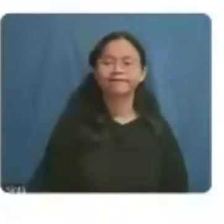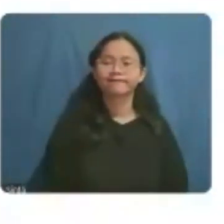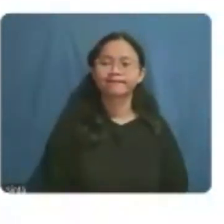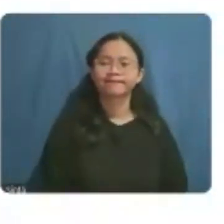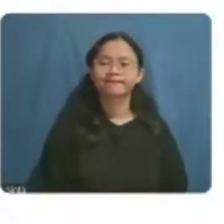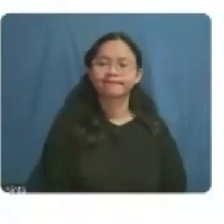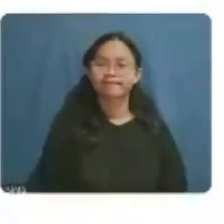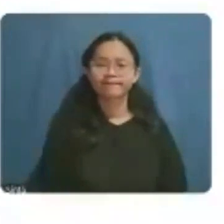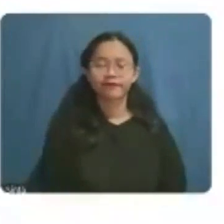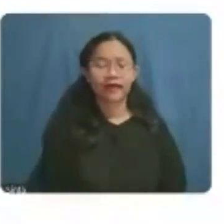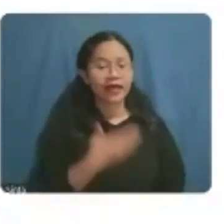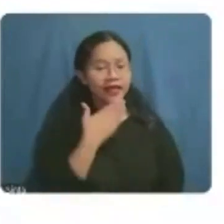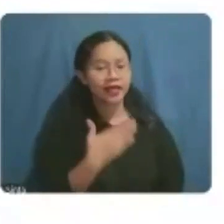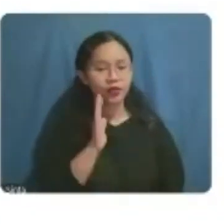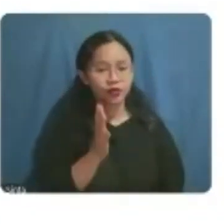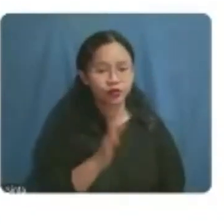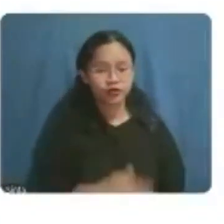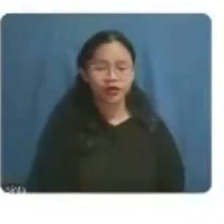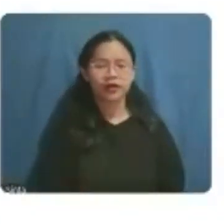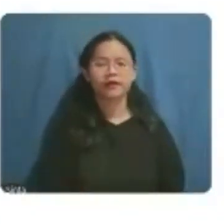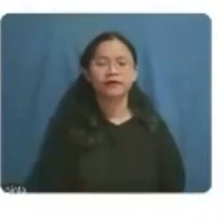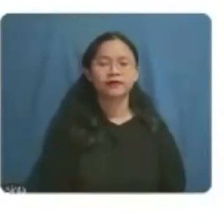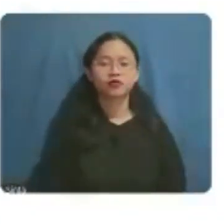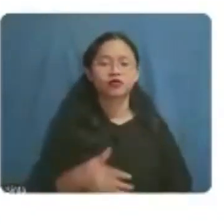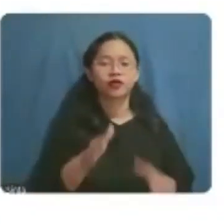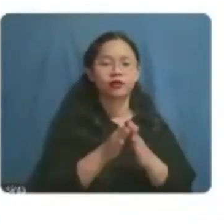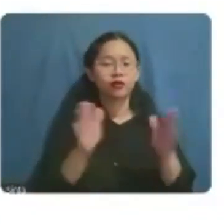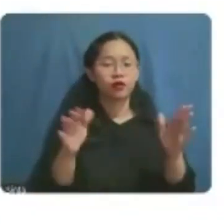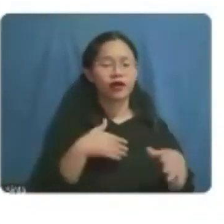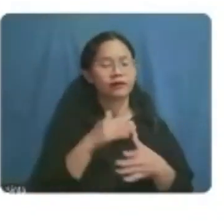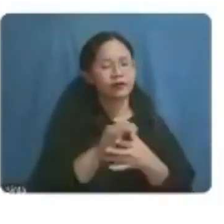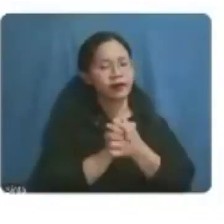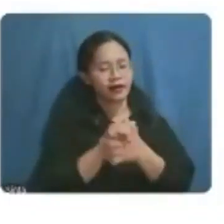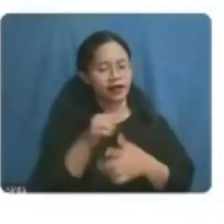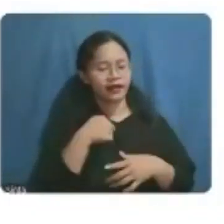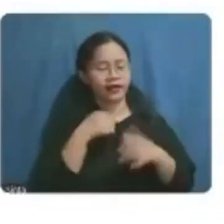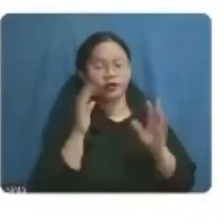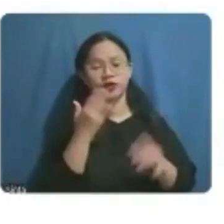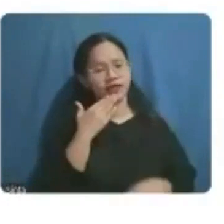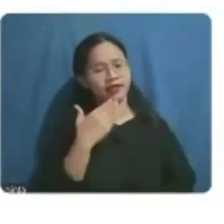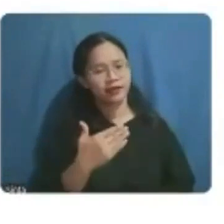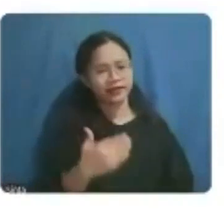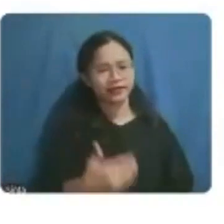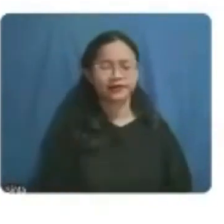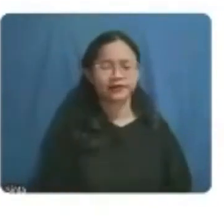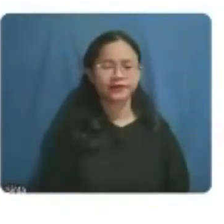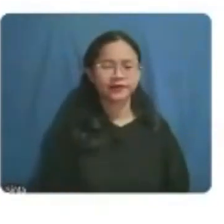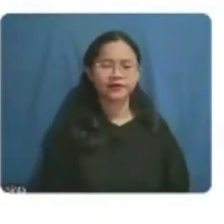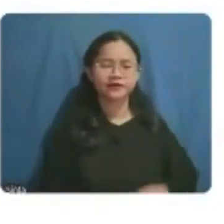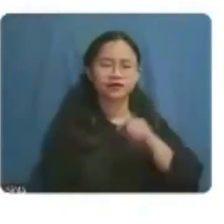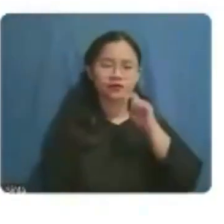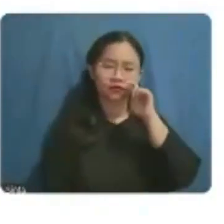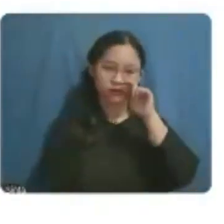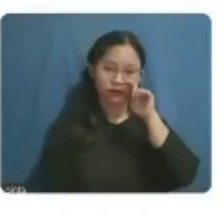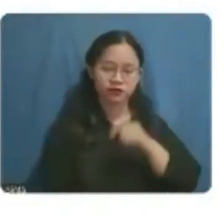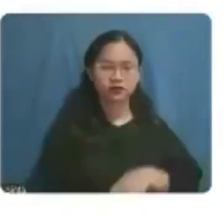Thank you very much for the kind introduction. I'm just wondering about my